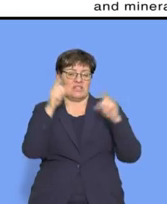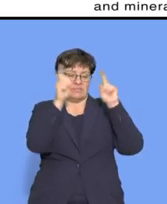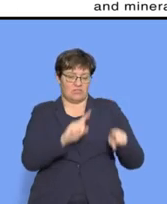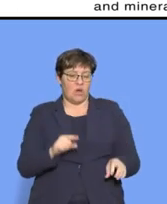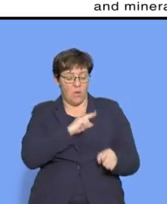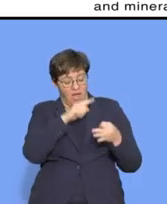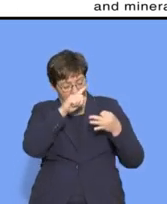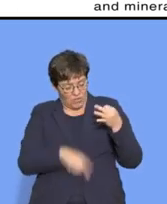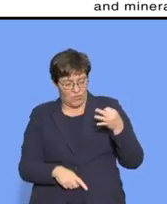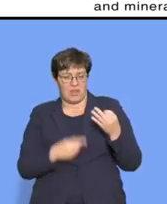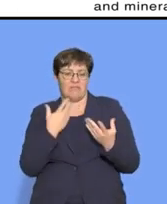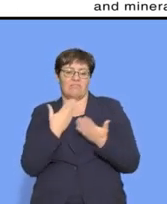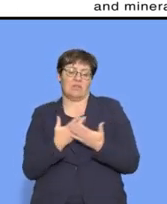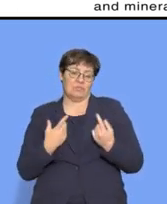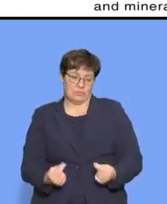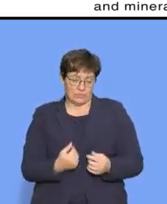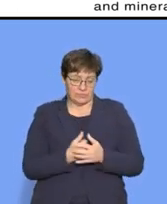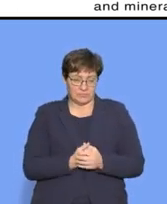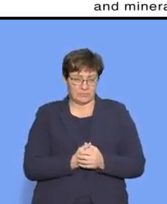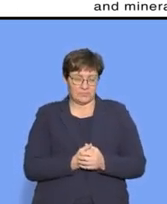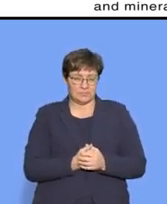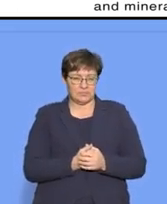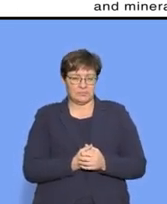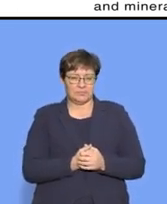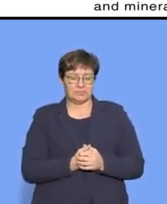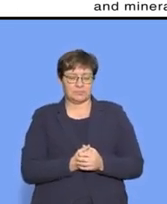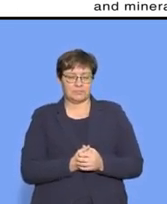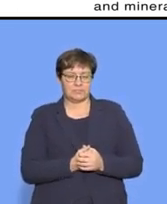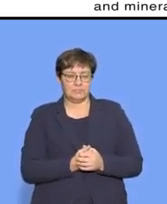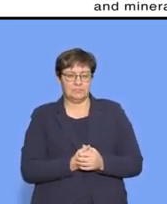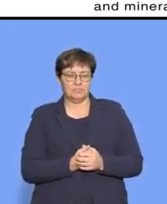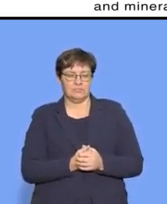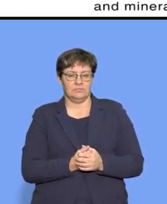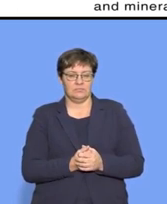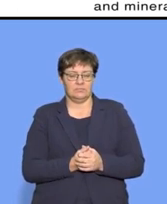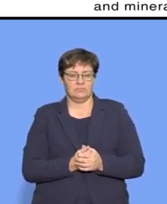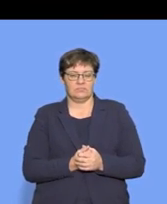structured so it can carry out all three of them. So let's have a look.